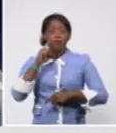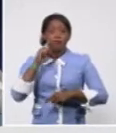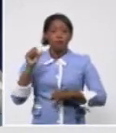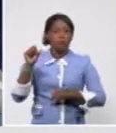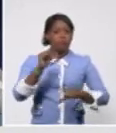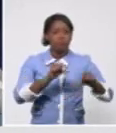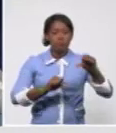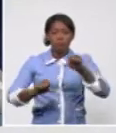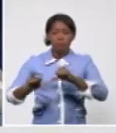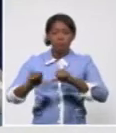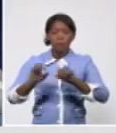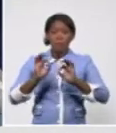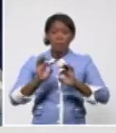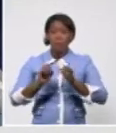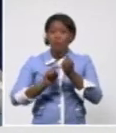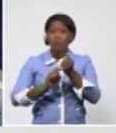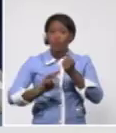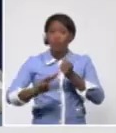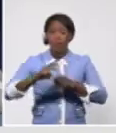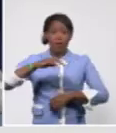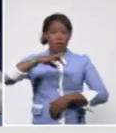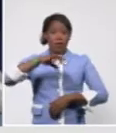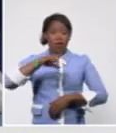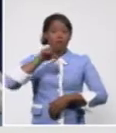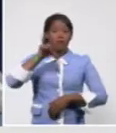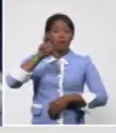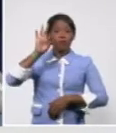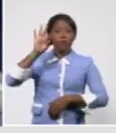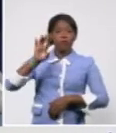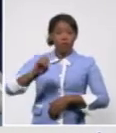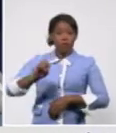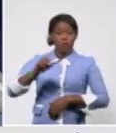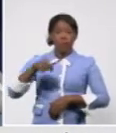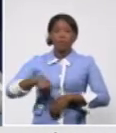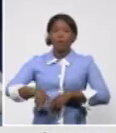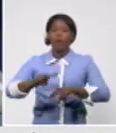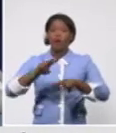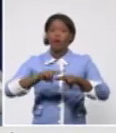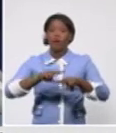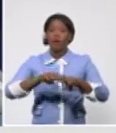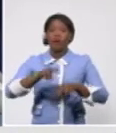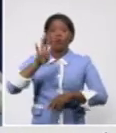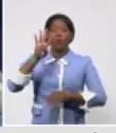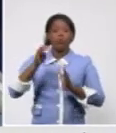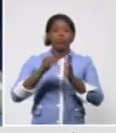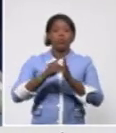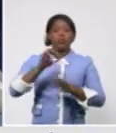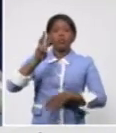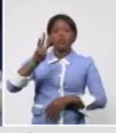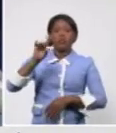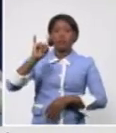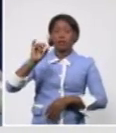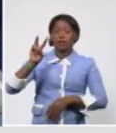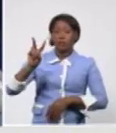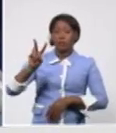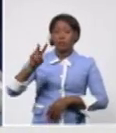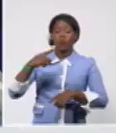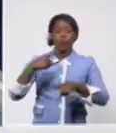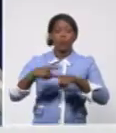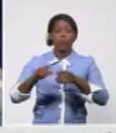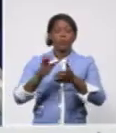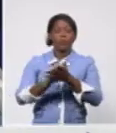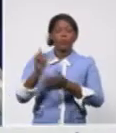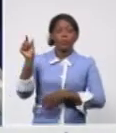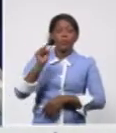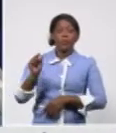Special Municipality were tested, given the level of screening taking place and epidemiological situation